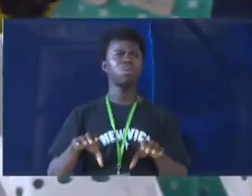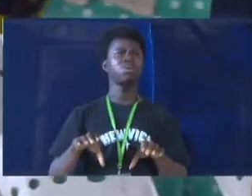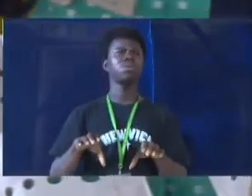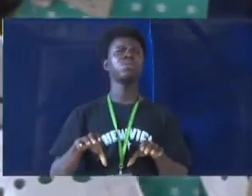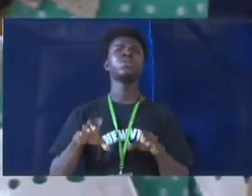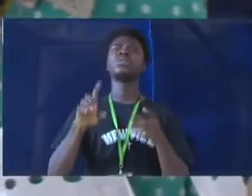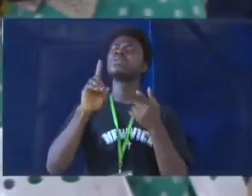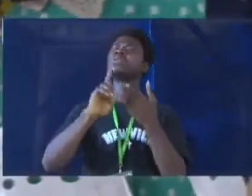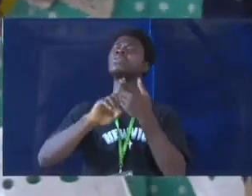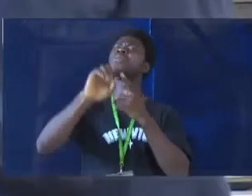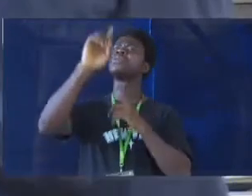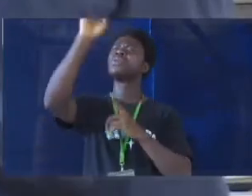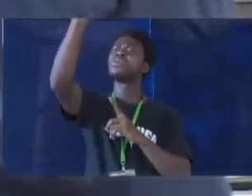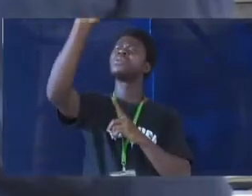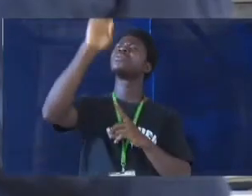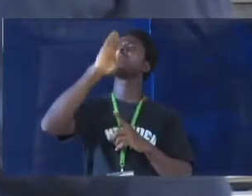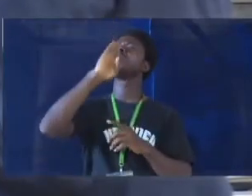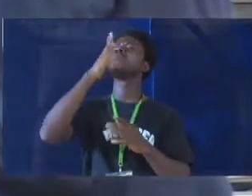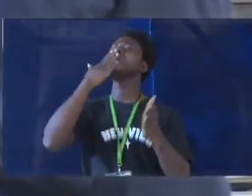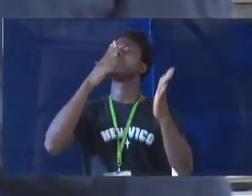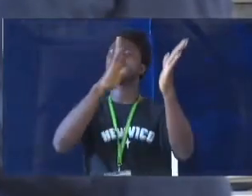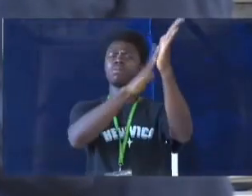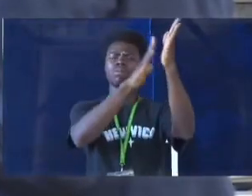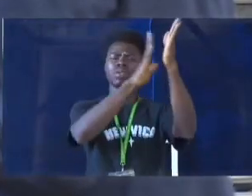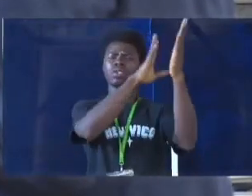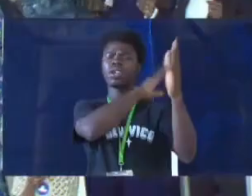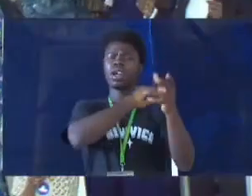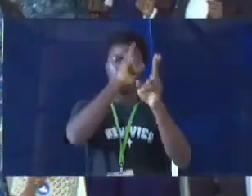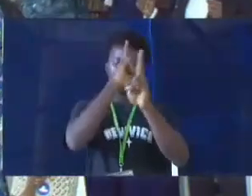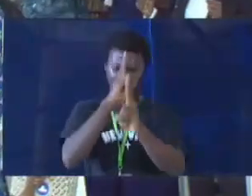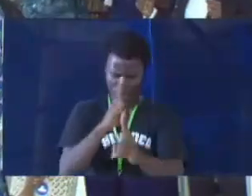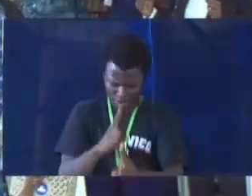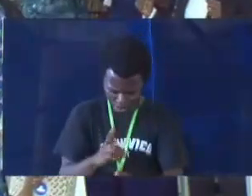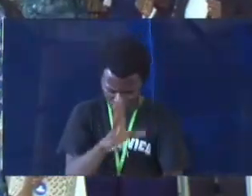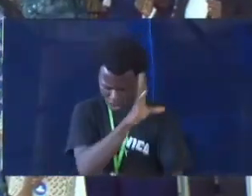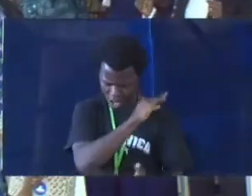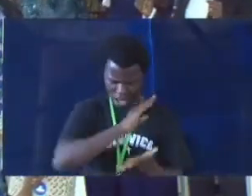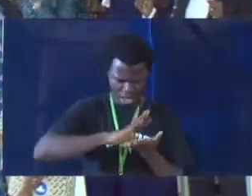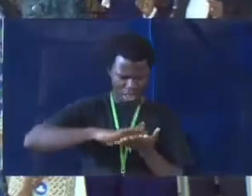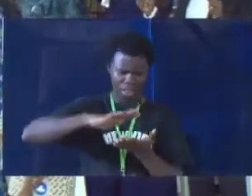To you be praise and honor, majesty and glory.